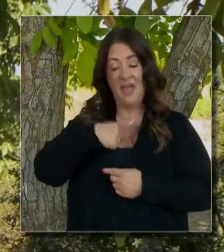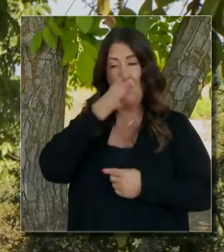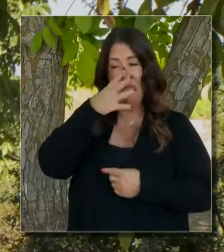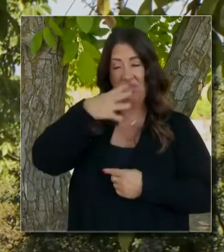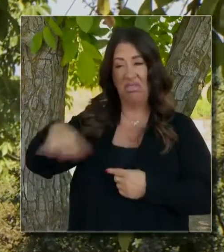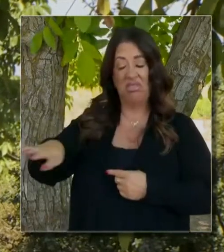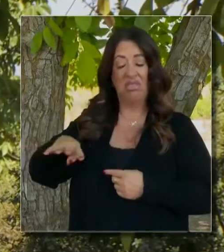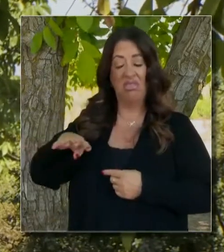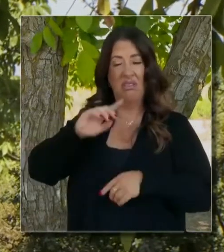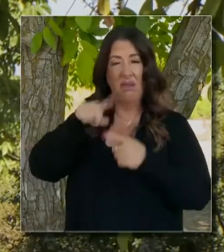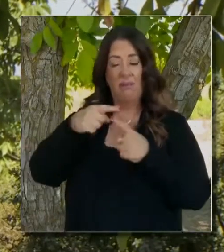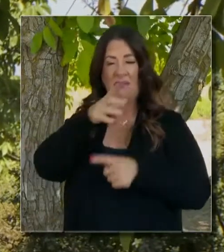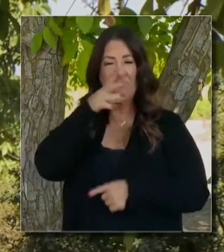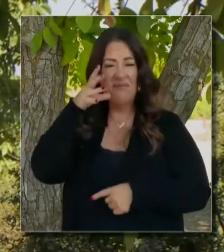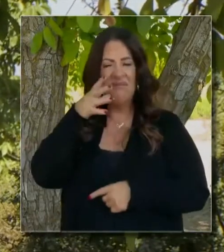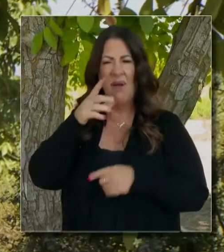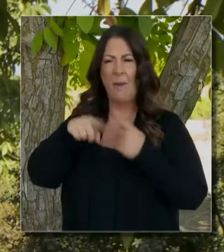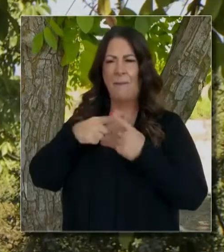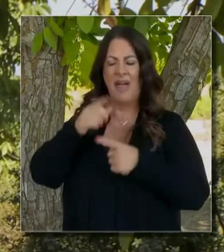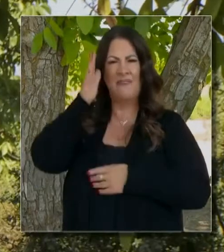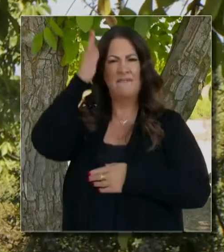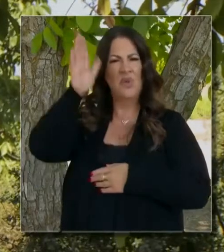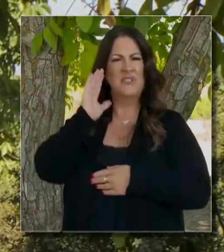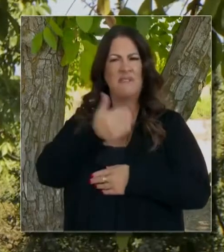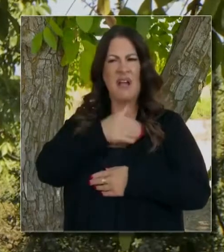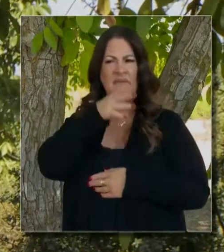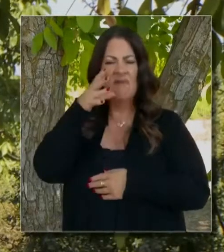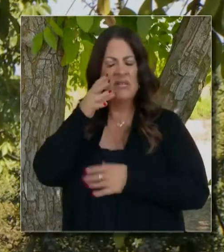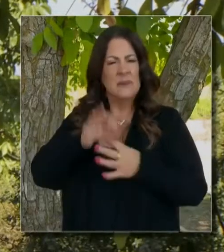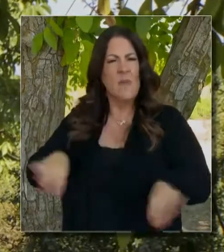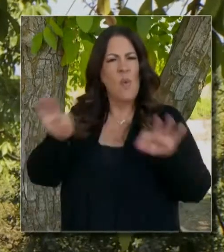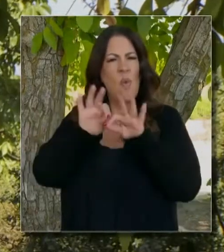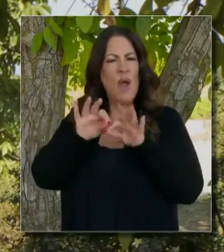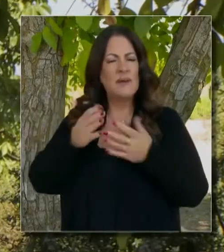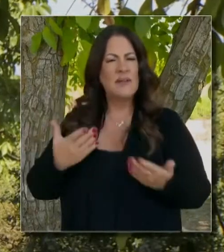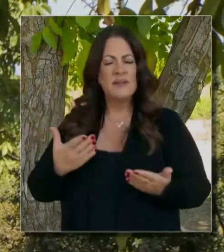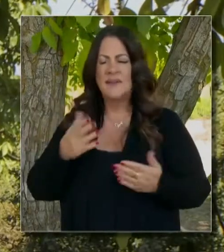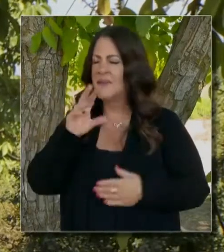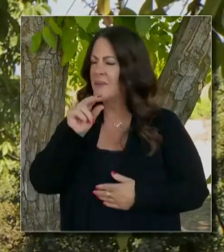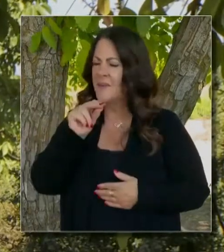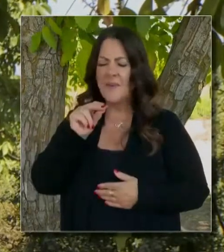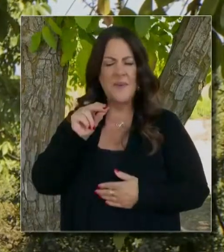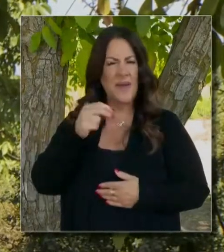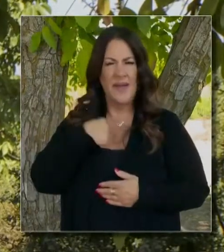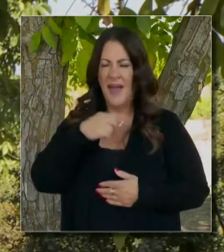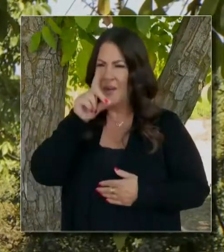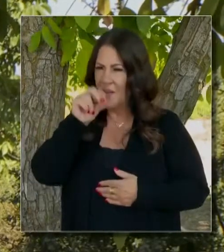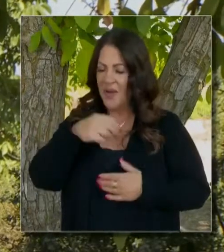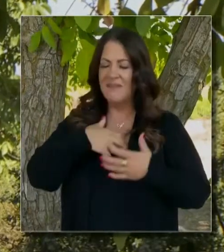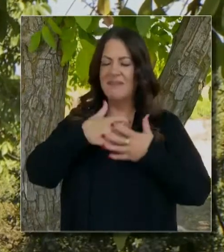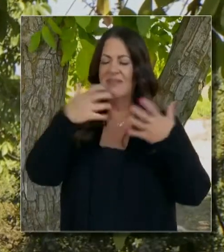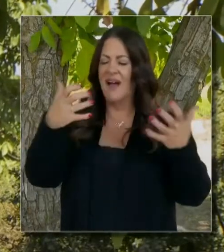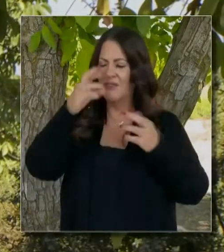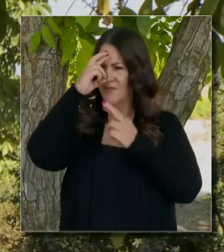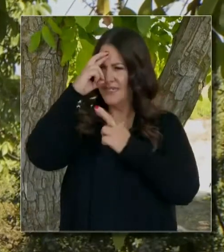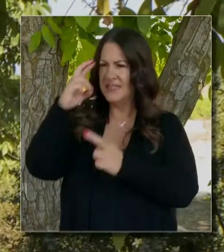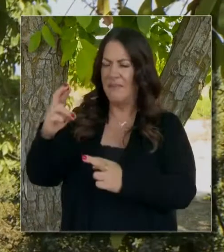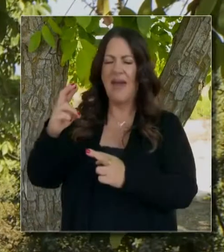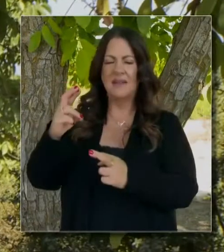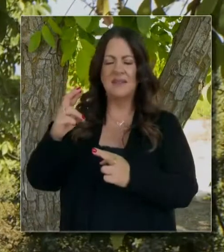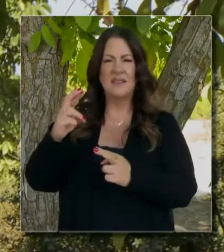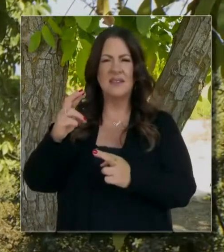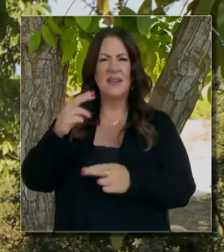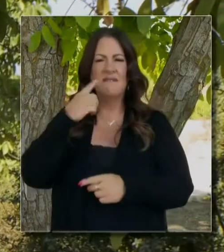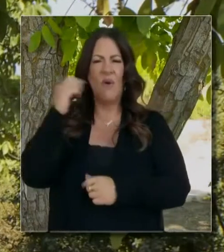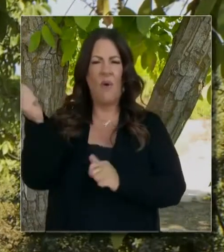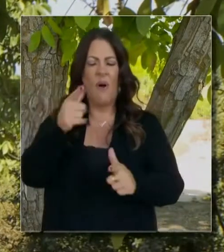or deny agriculture's future in the state. Quite the contrary. We have profound respect for those men